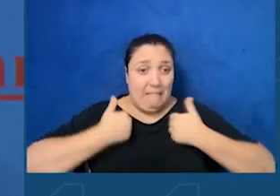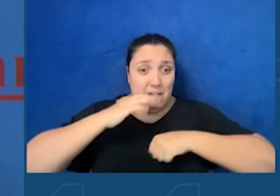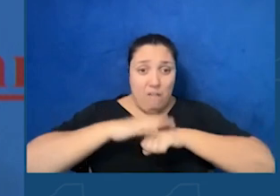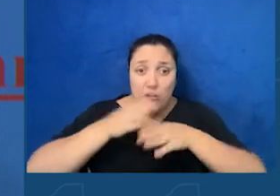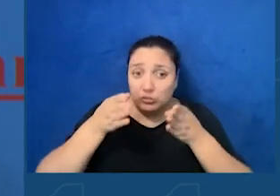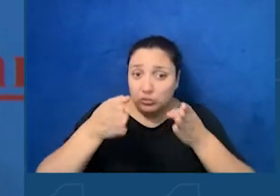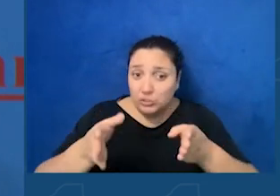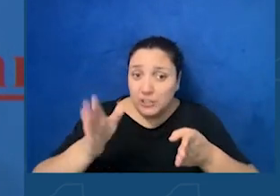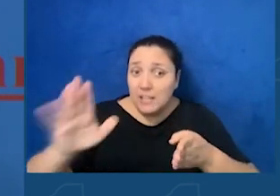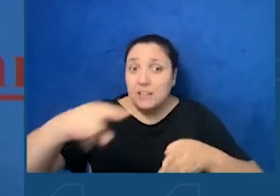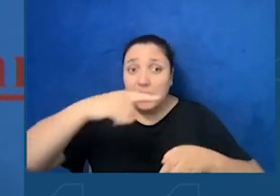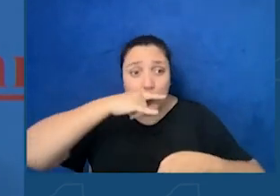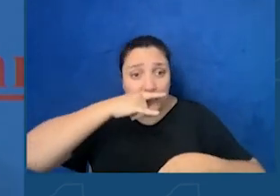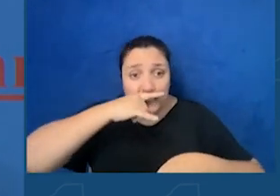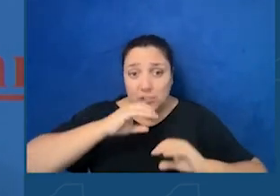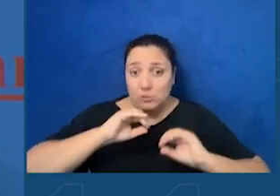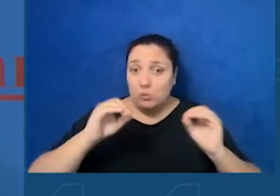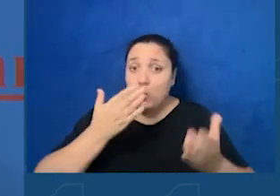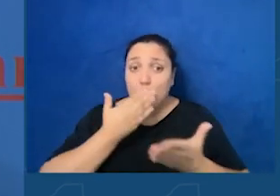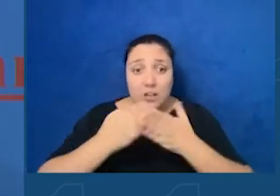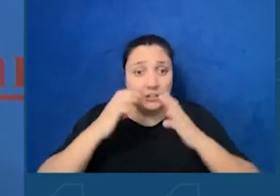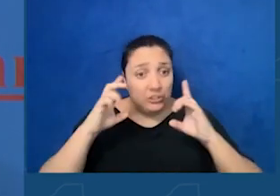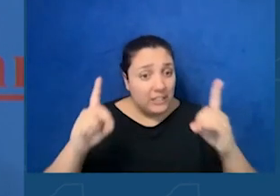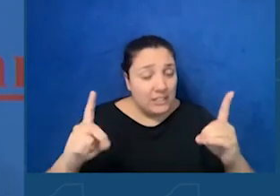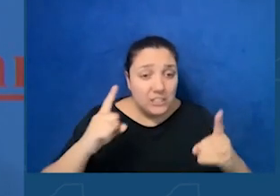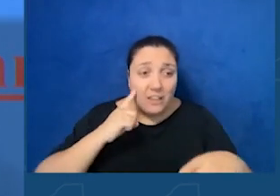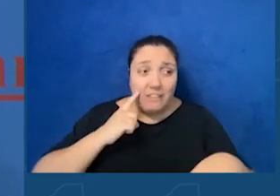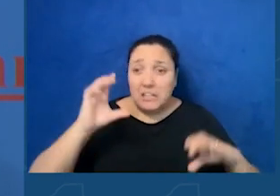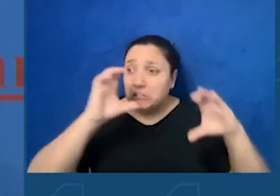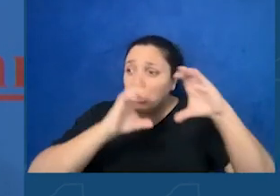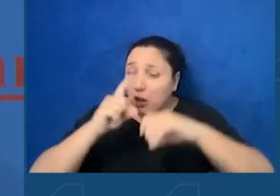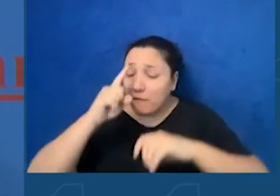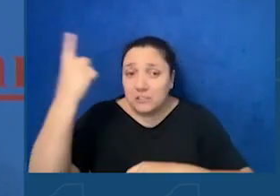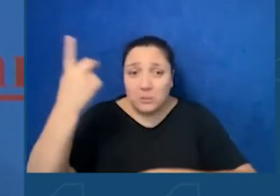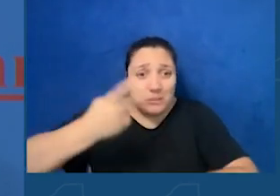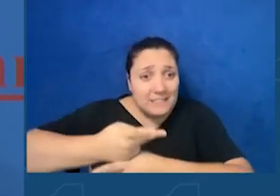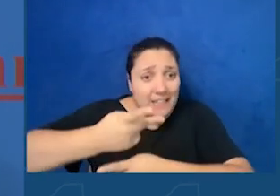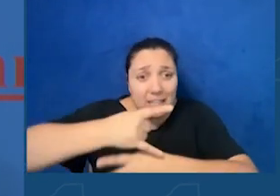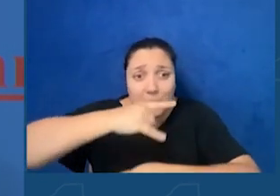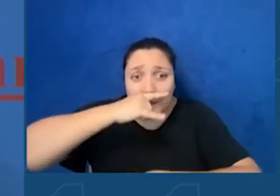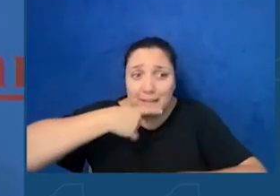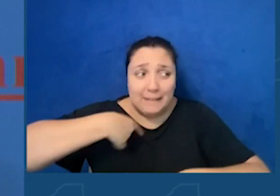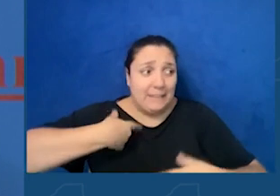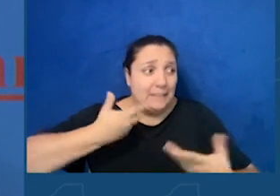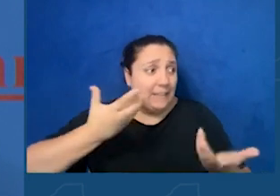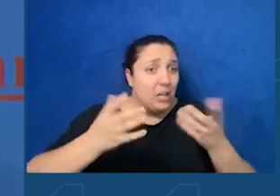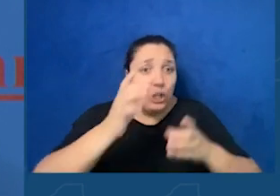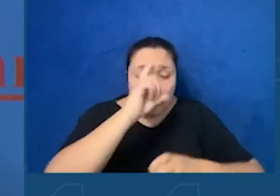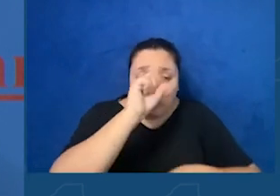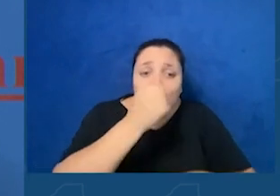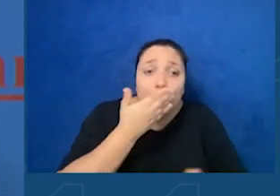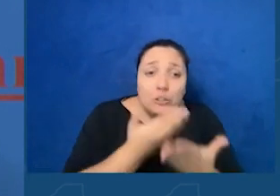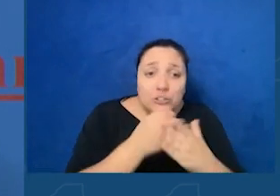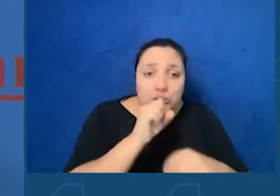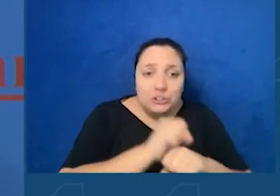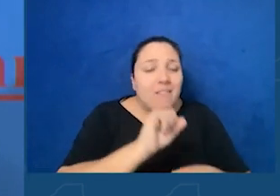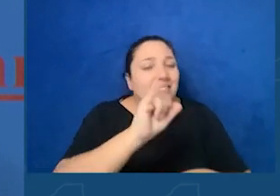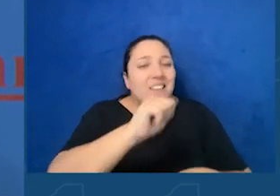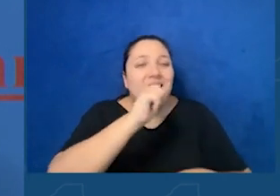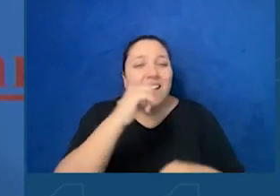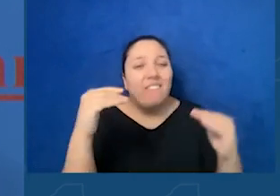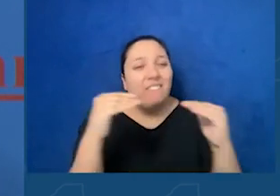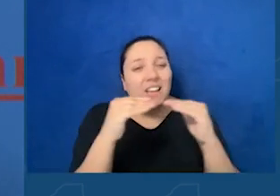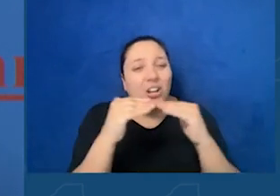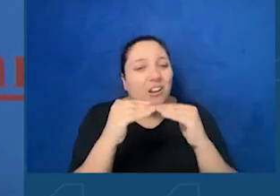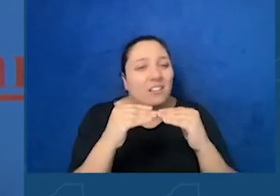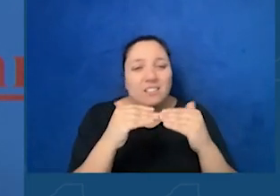find childcare to have a good job. That, to me, is an injustice, and I will not stand for injustice. And I also